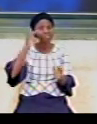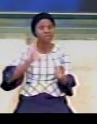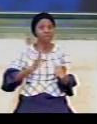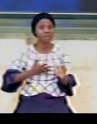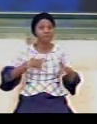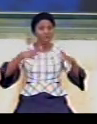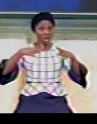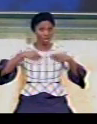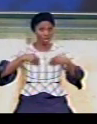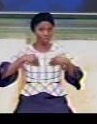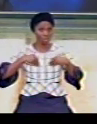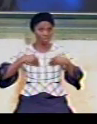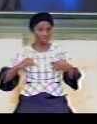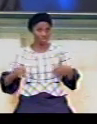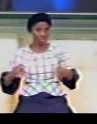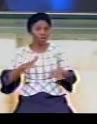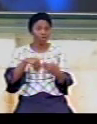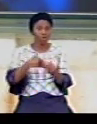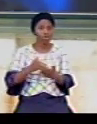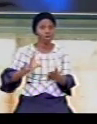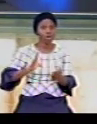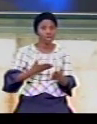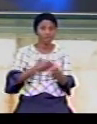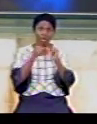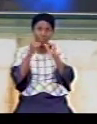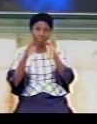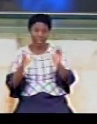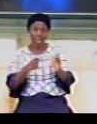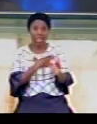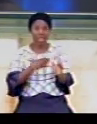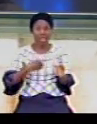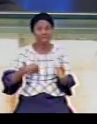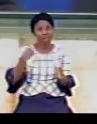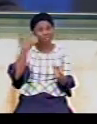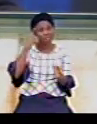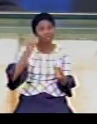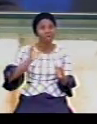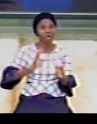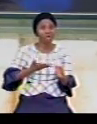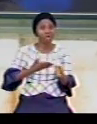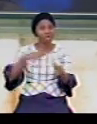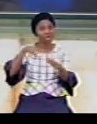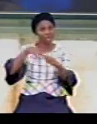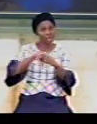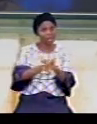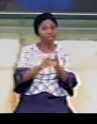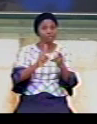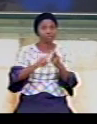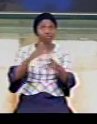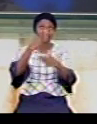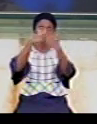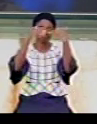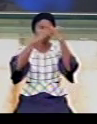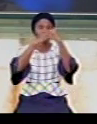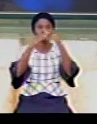possessing all our possession, and for our entrance into